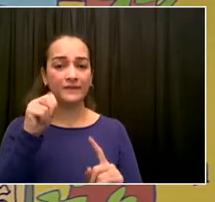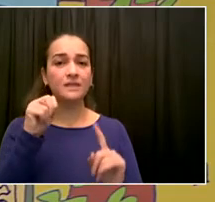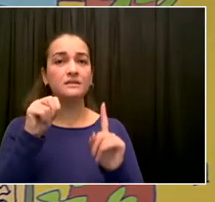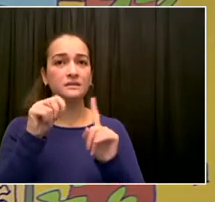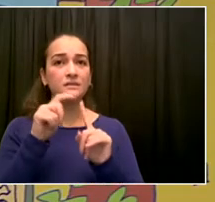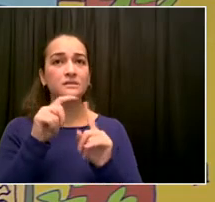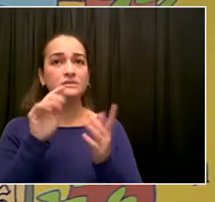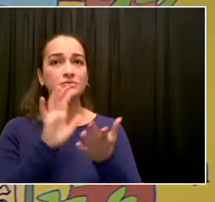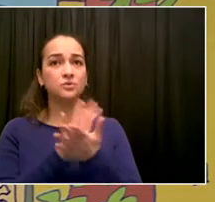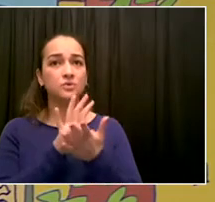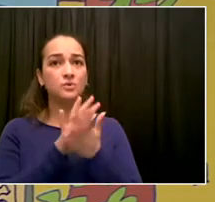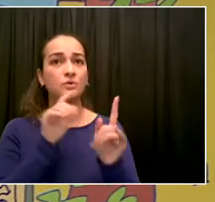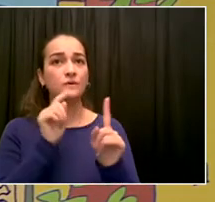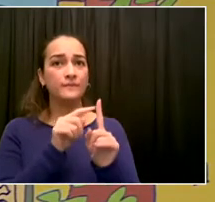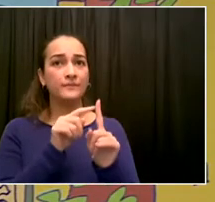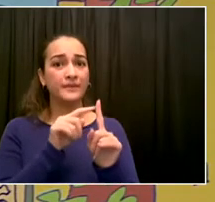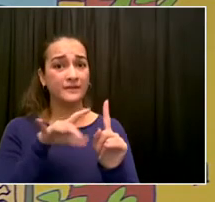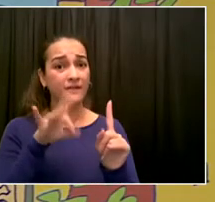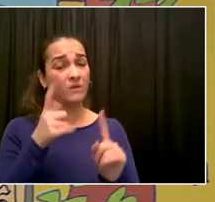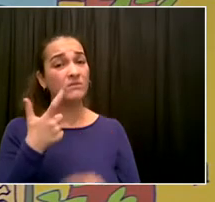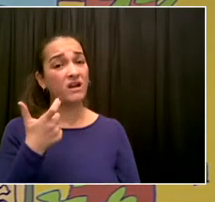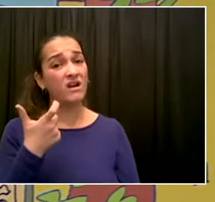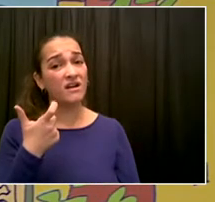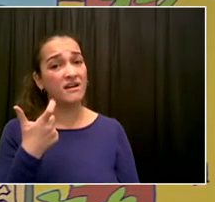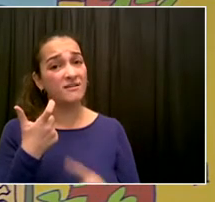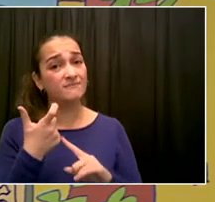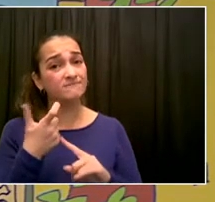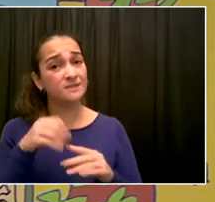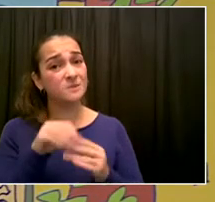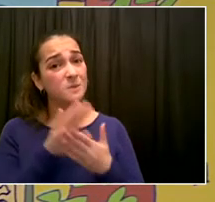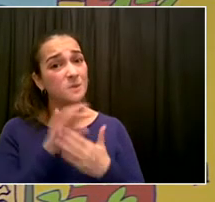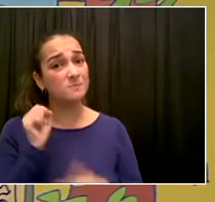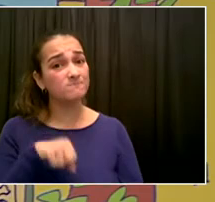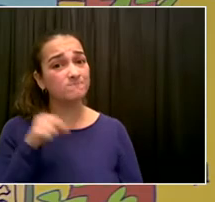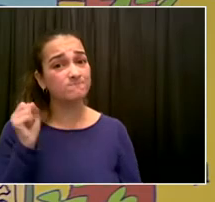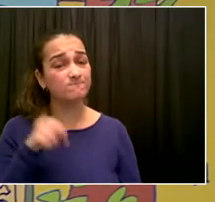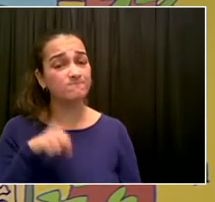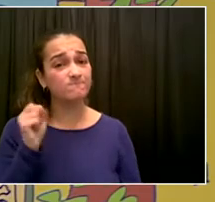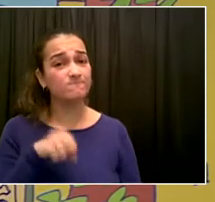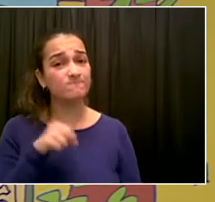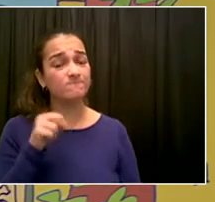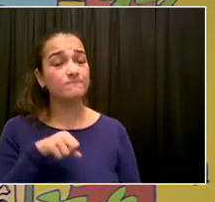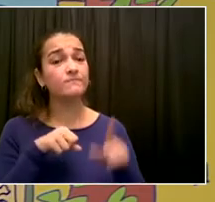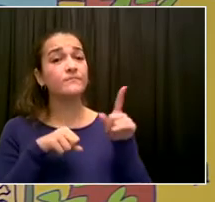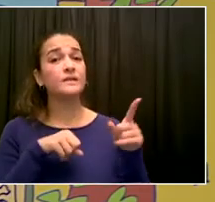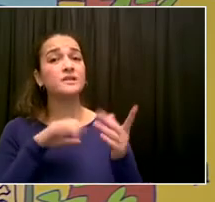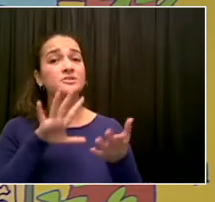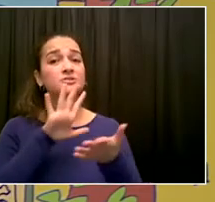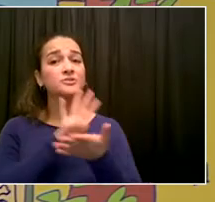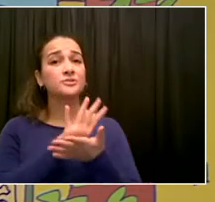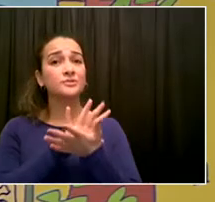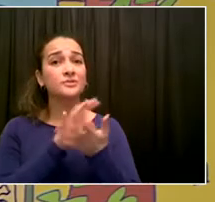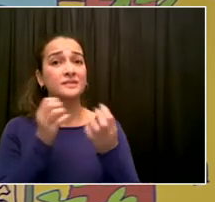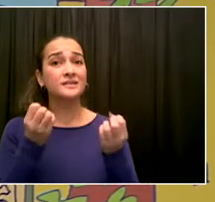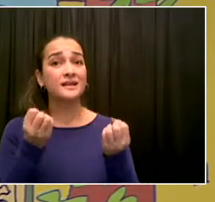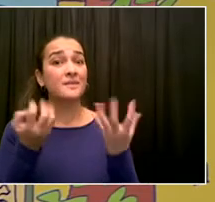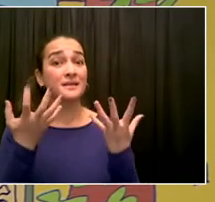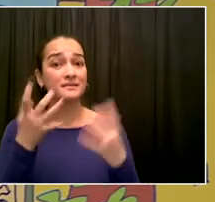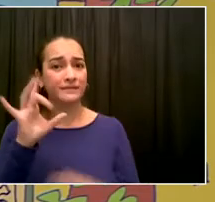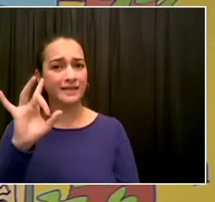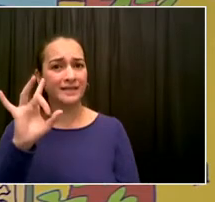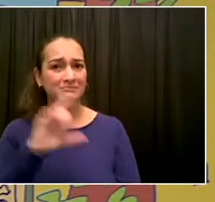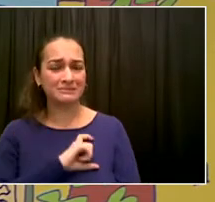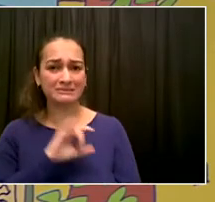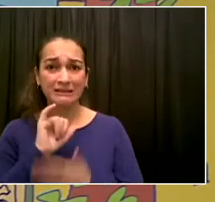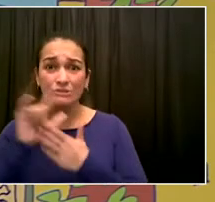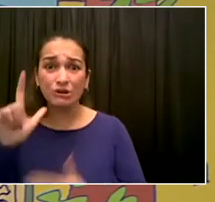At Susan Wagner High School, where they had that incredible brawl, where a safety agent was dragged along the floor, there